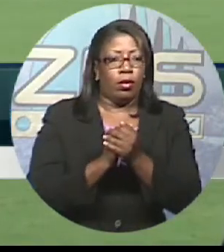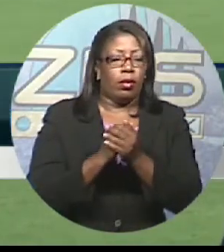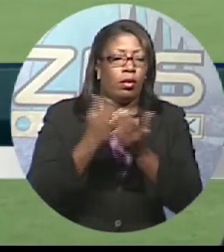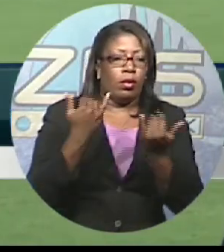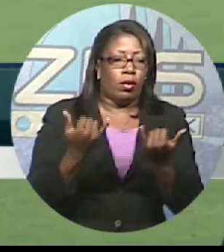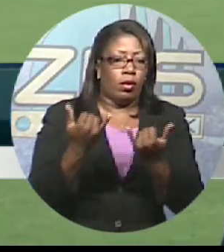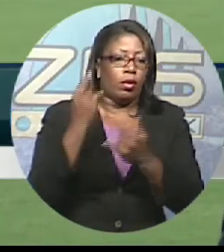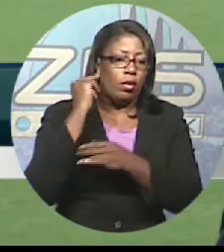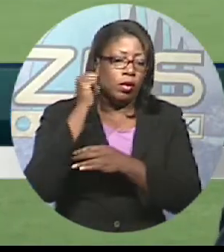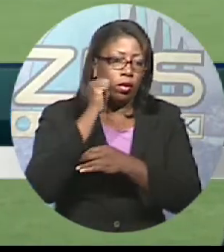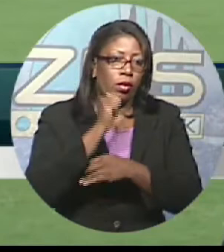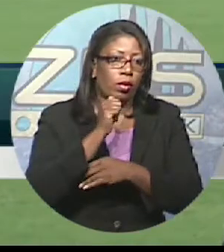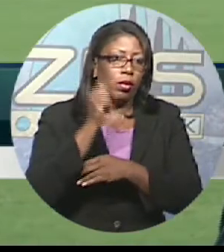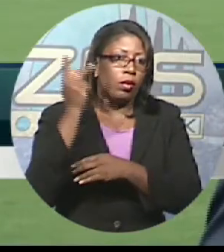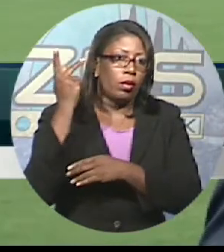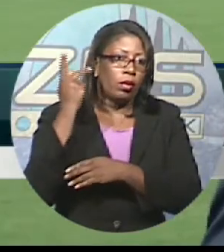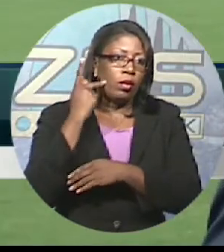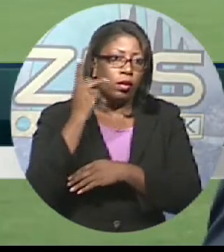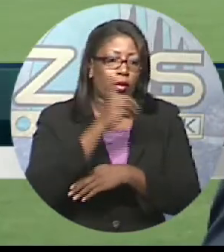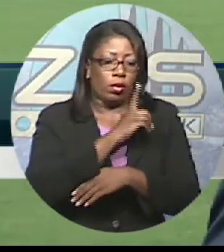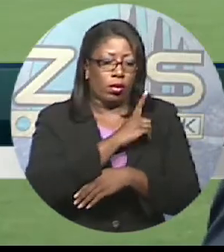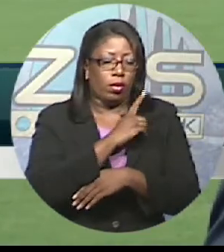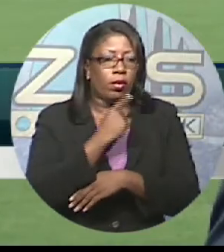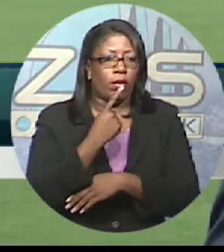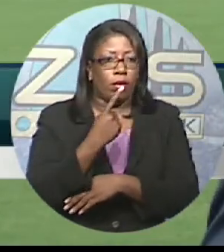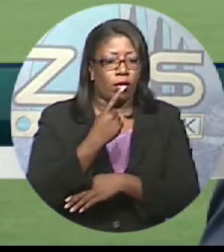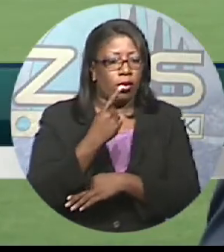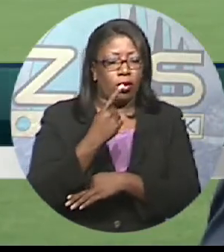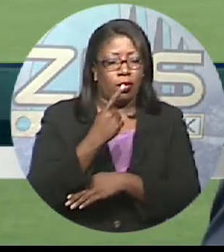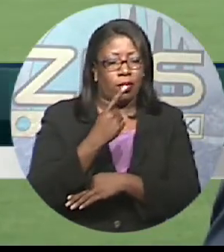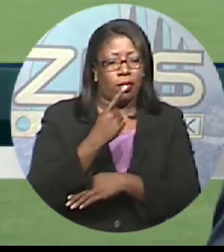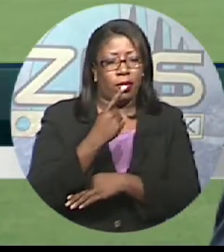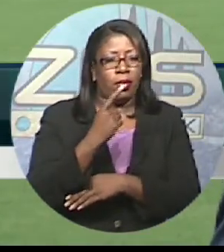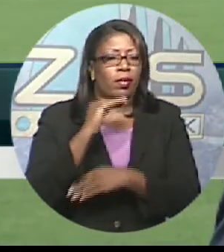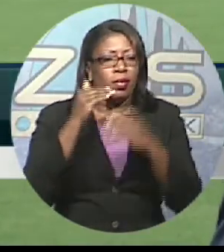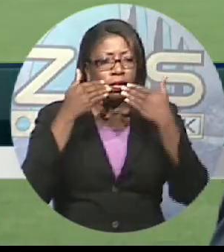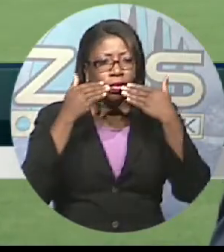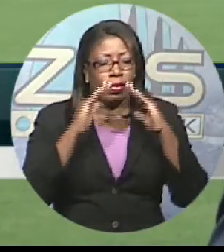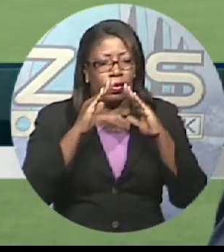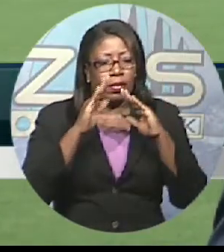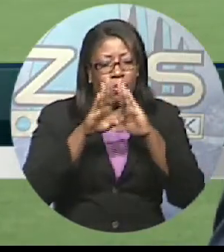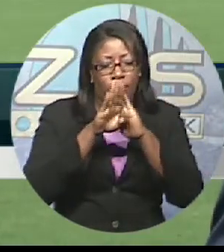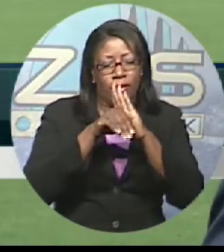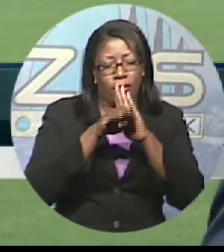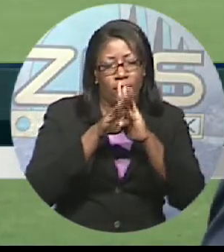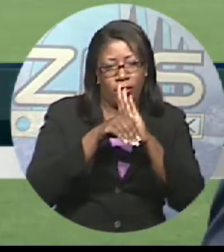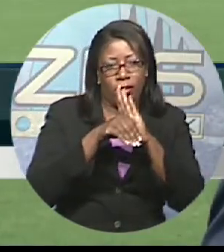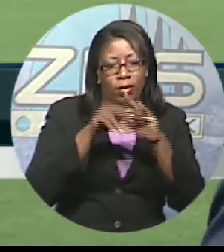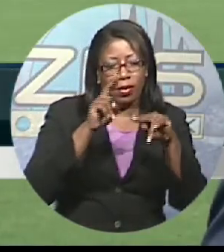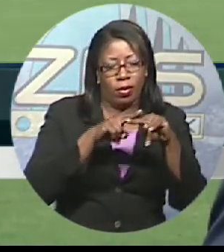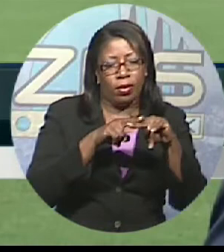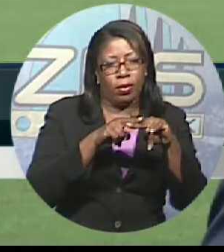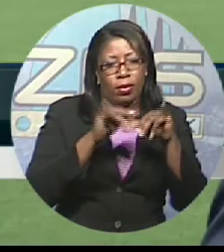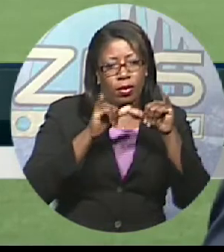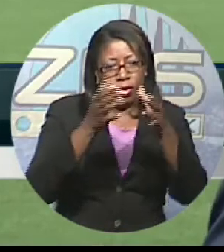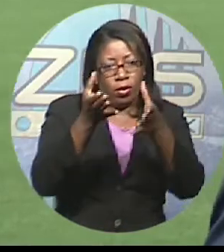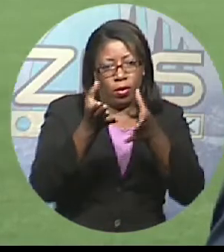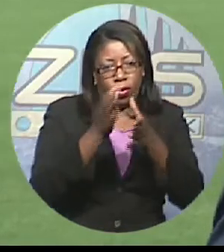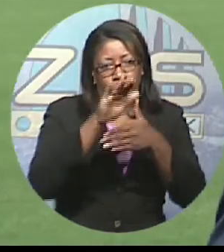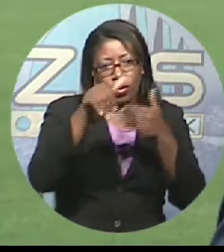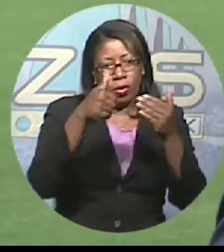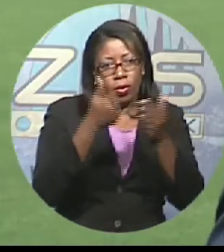Pauline Davis-Thompson, says she doesn't want people discouraged by the cheaper seats. She also says she wants Bahamian children from all walks of life to